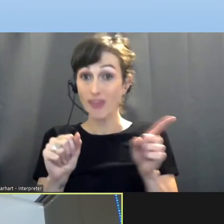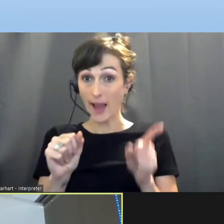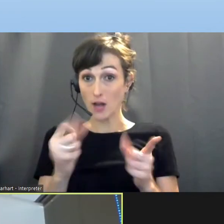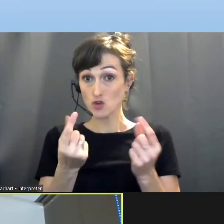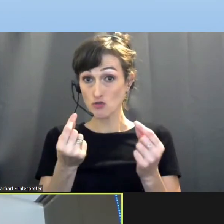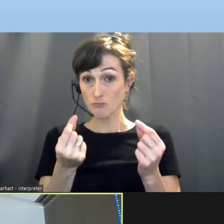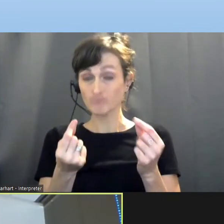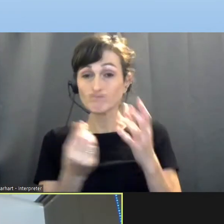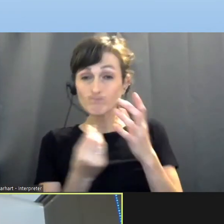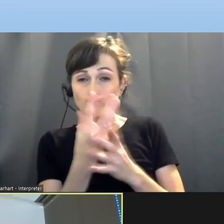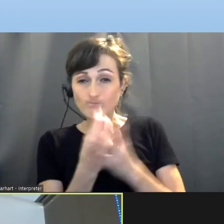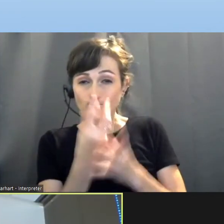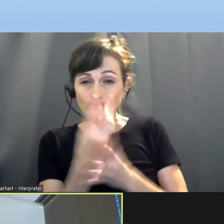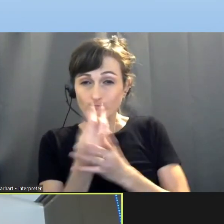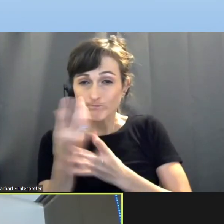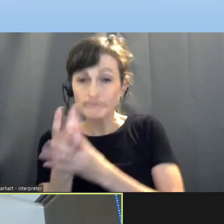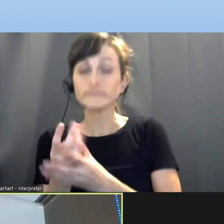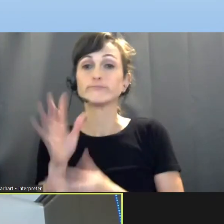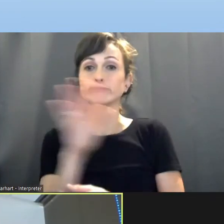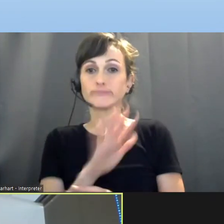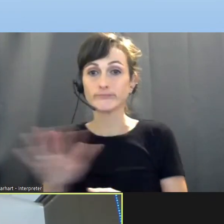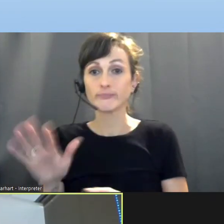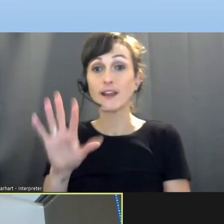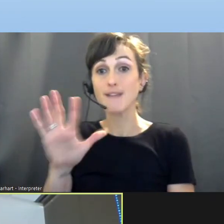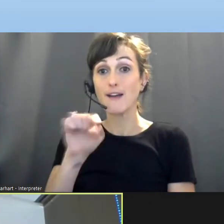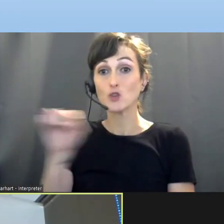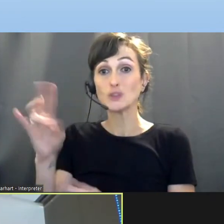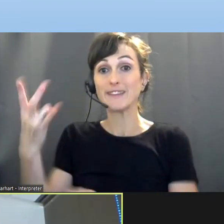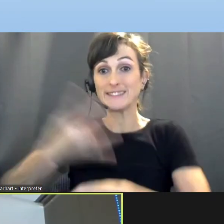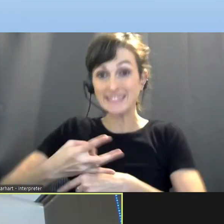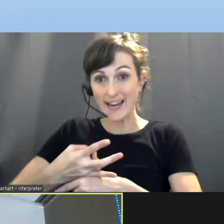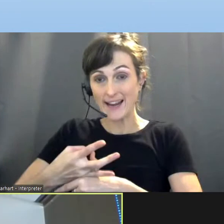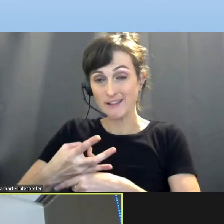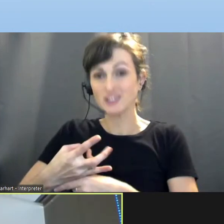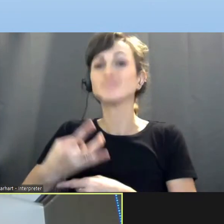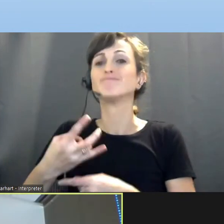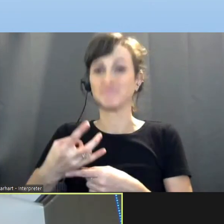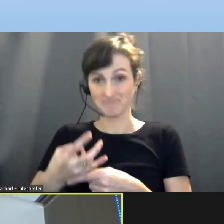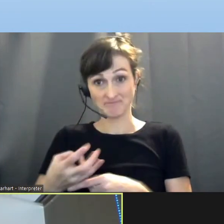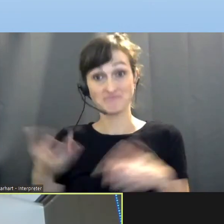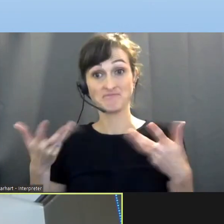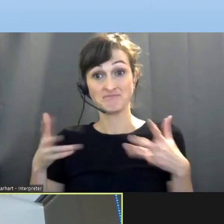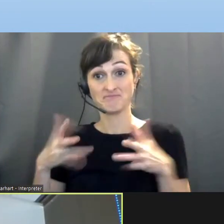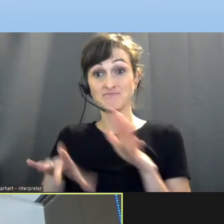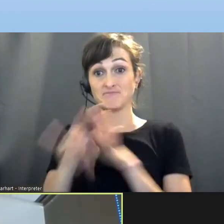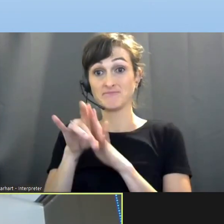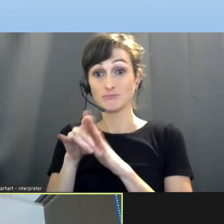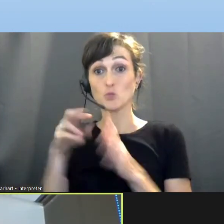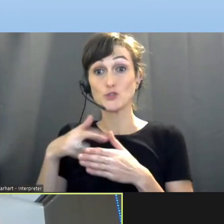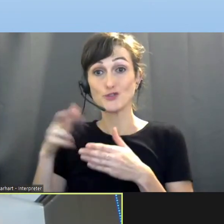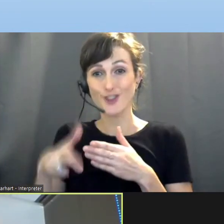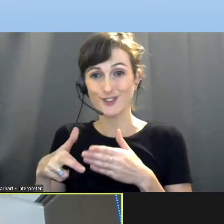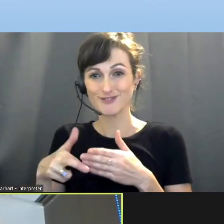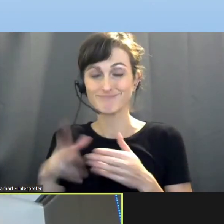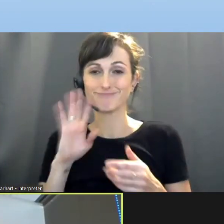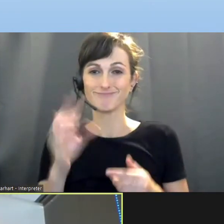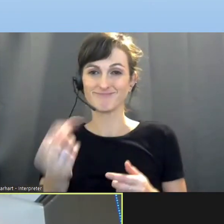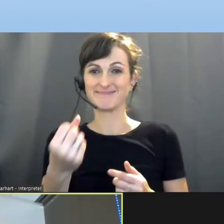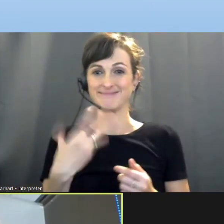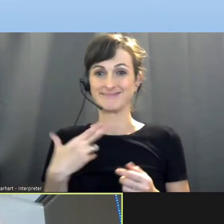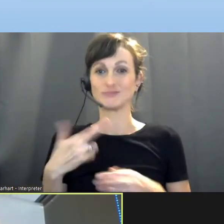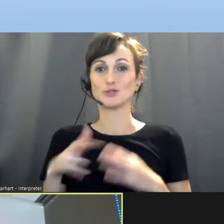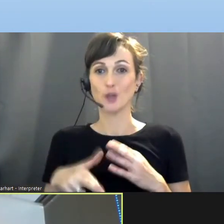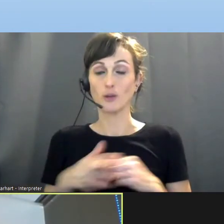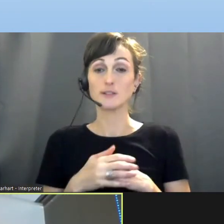get a report back on what the results are of those particular surface and area bacteria counts. So in